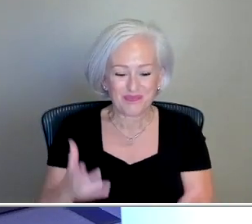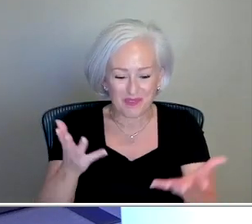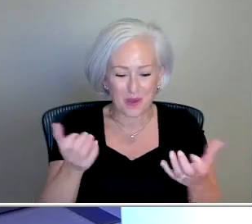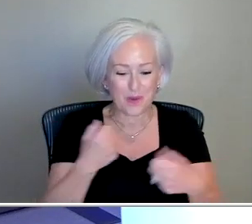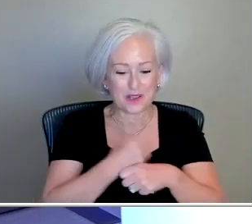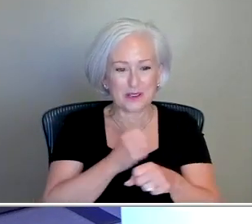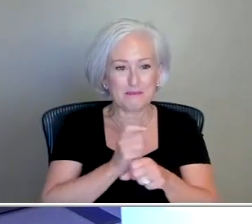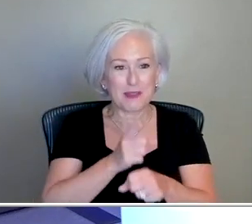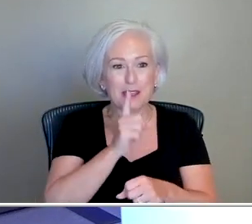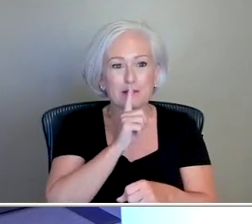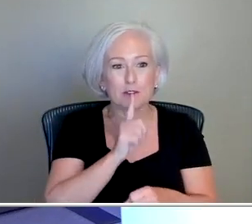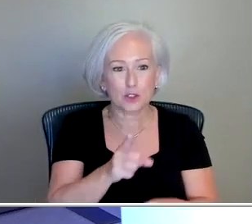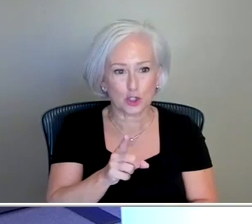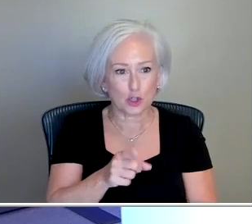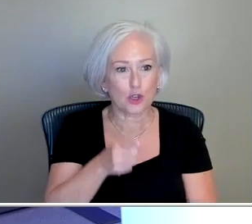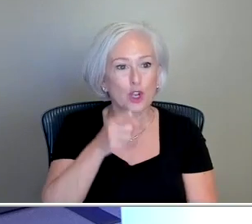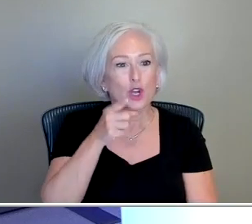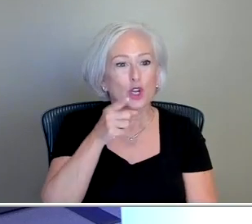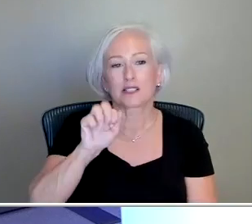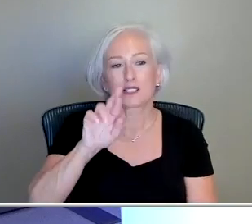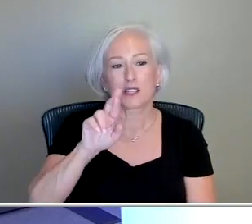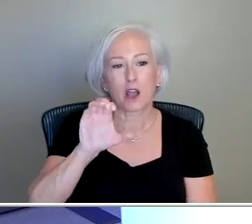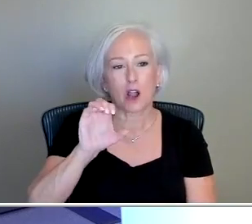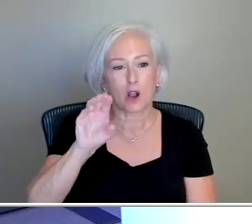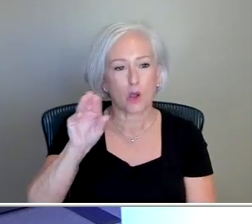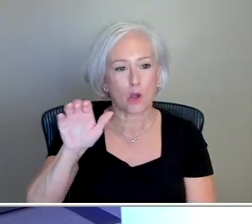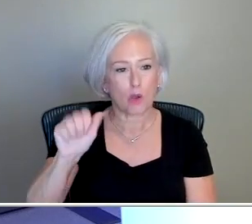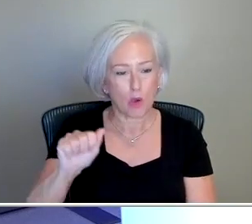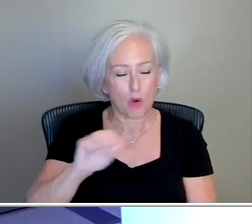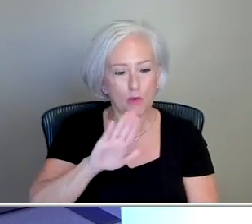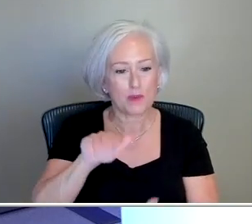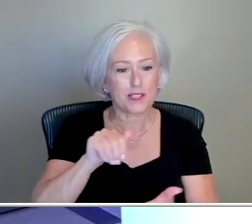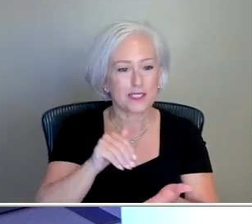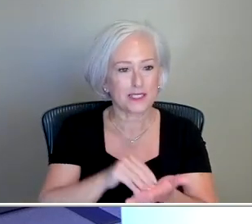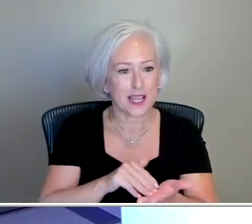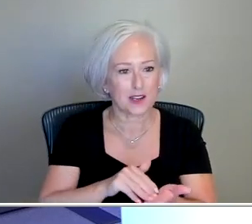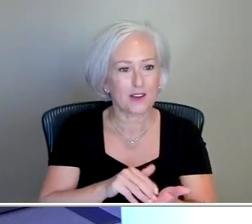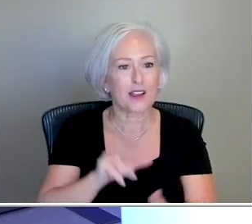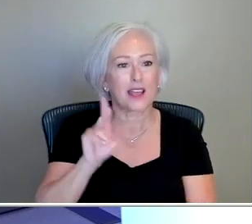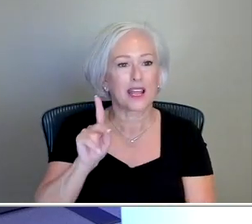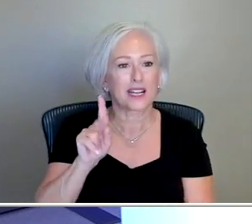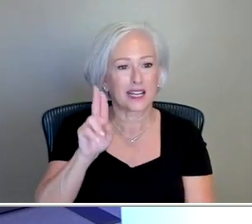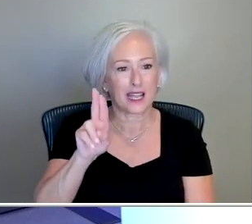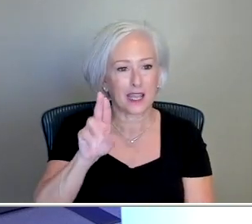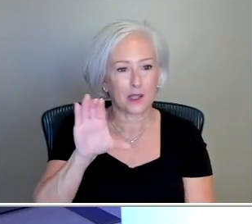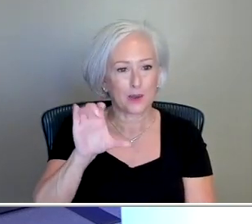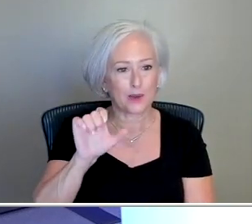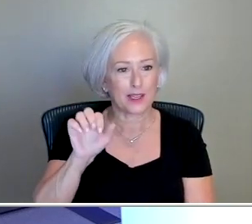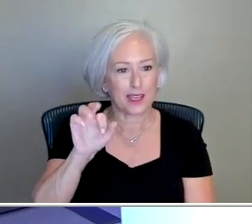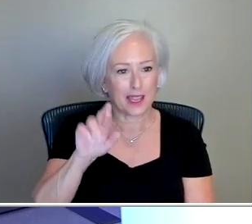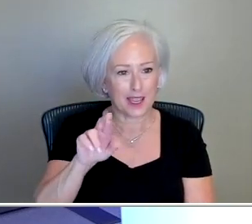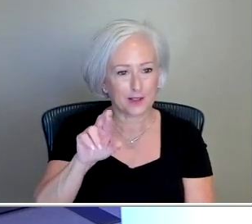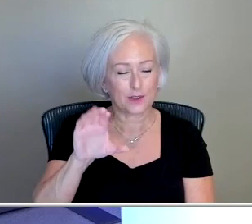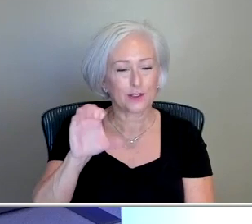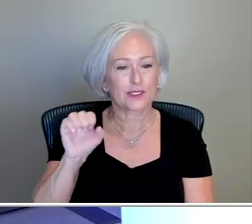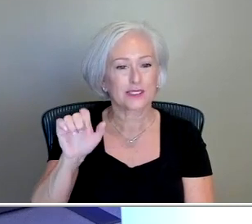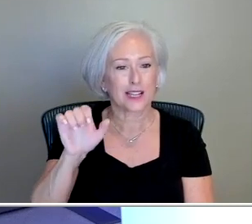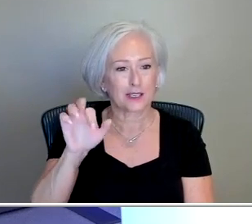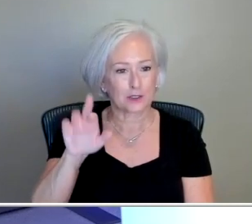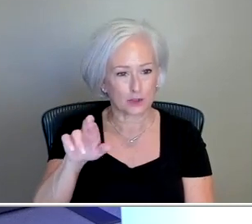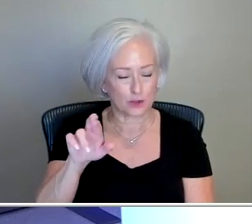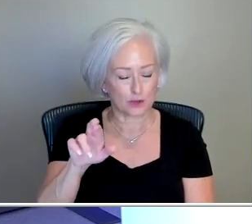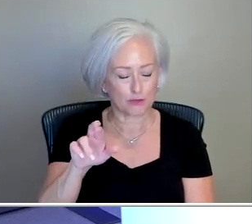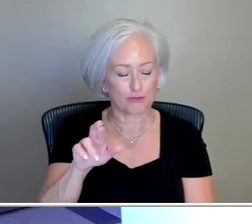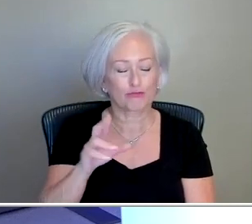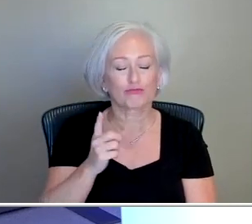of the Sarcoma Center at the University of Kansas Cancer Center. That's right. We started the Sarcoma Center about 10 or 12